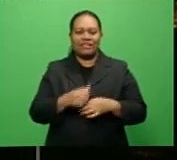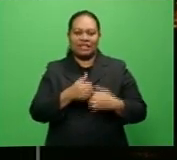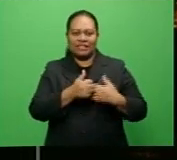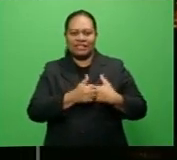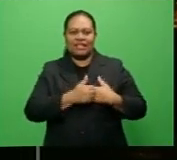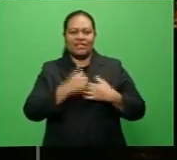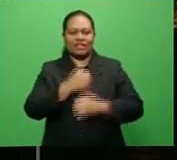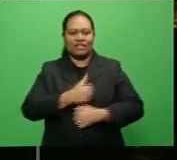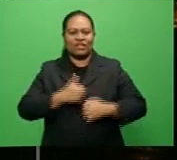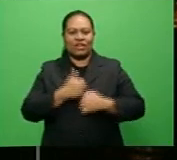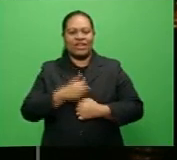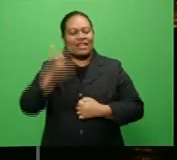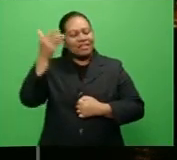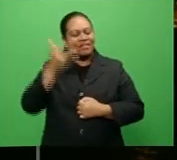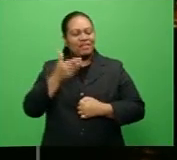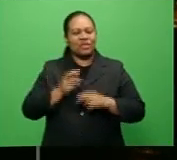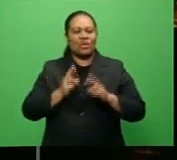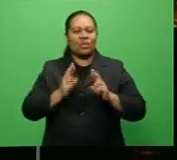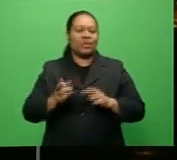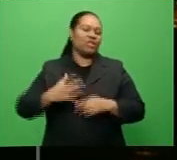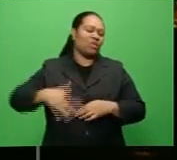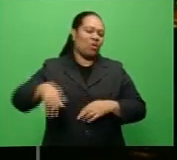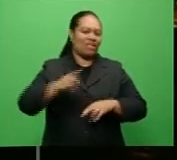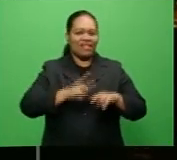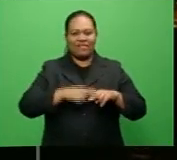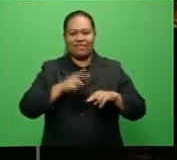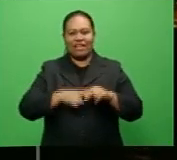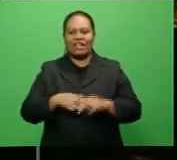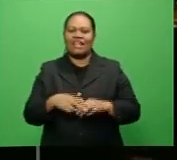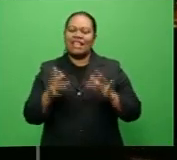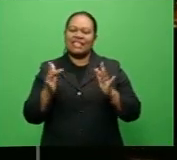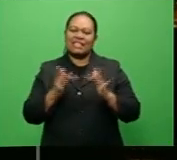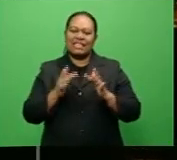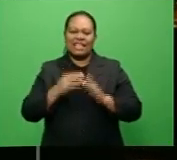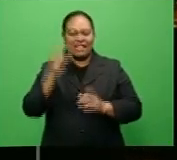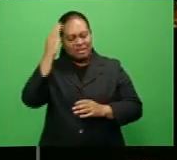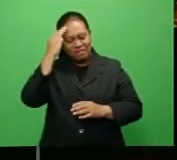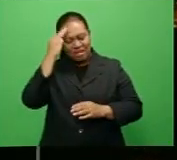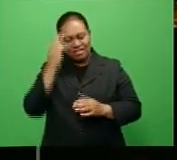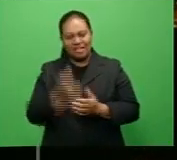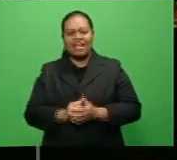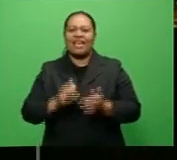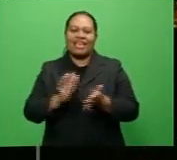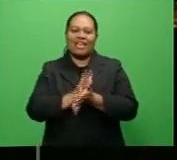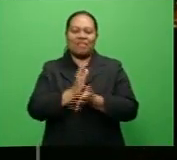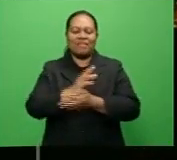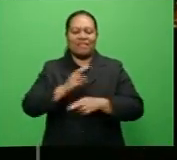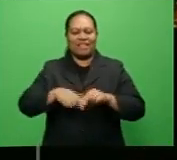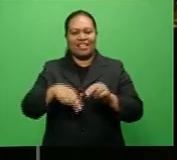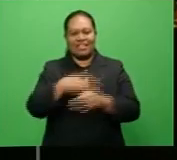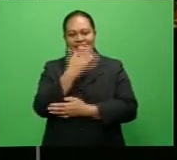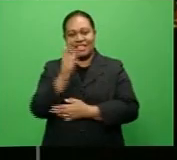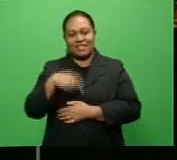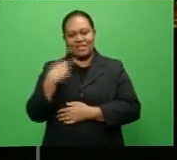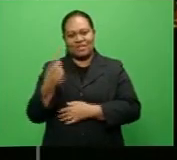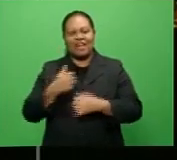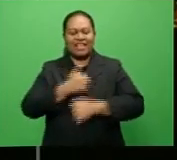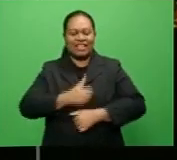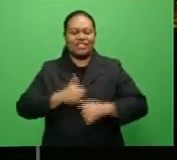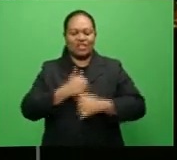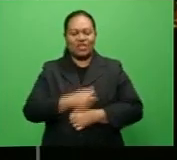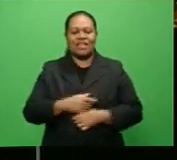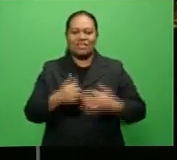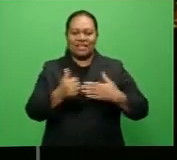enjoyable evening, and we're wishing all fathers and single mothers across the country a happy Father's Day for tomorrow. Enjoy yourselves and be